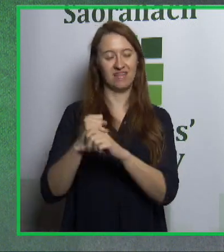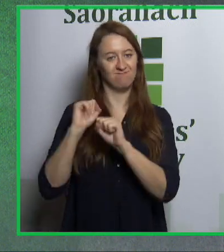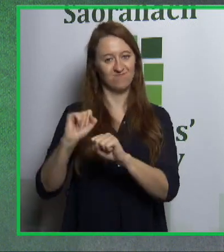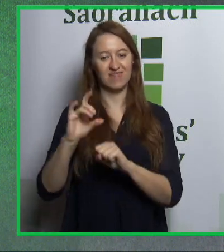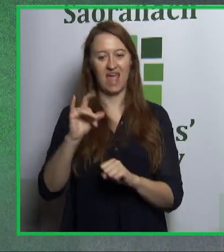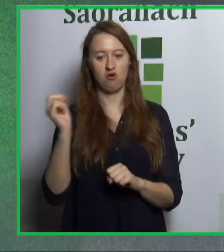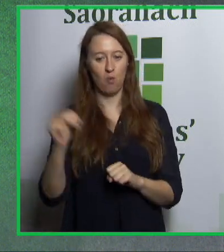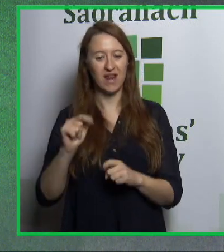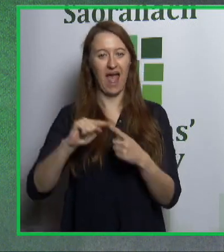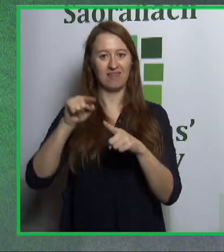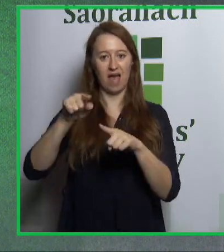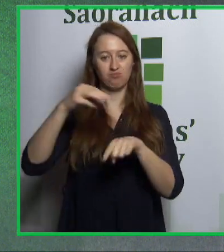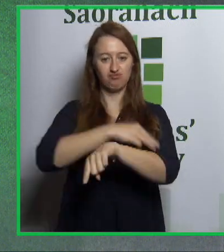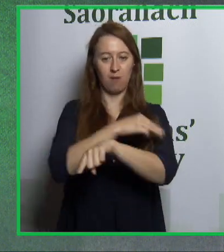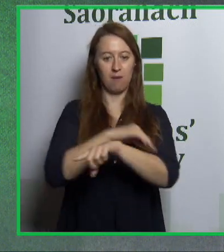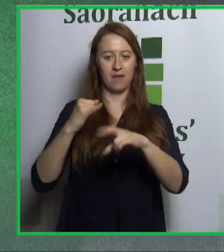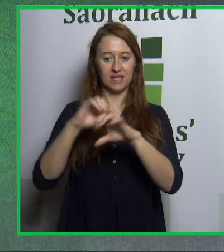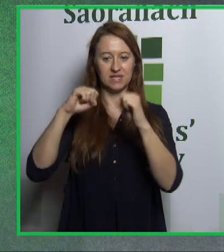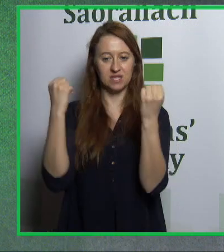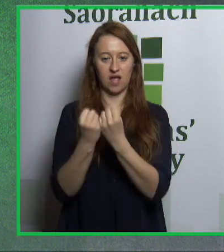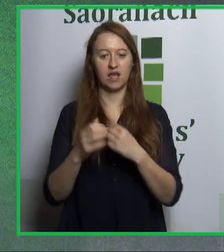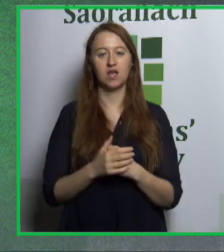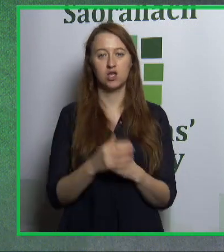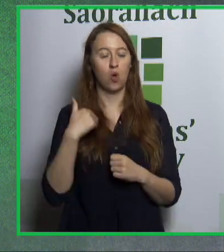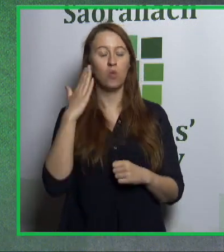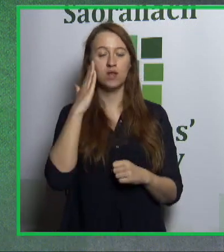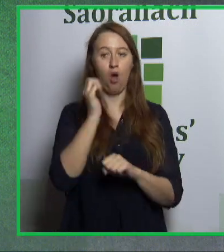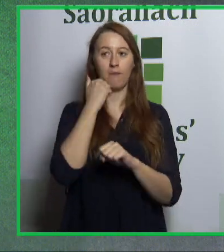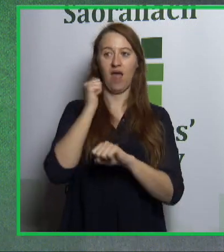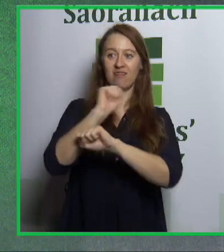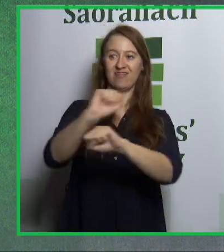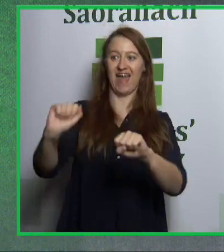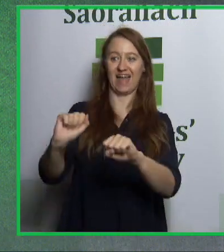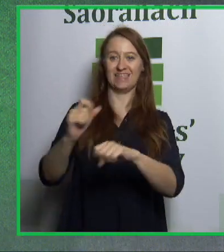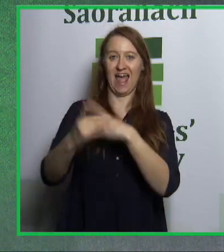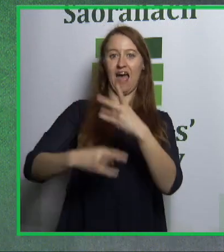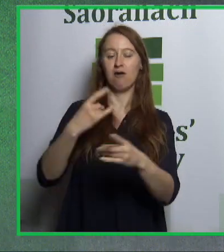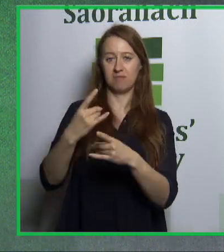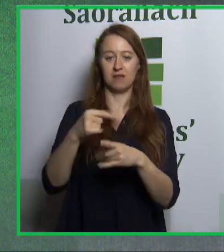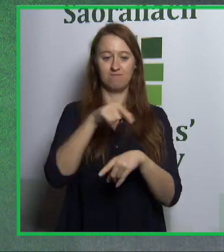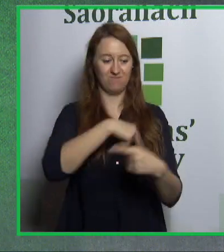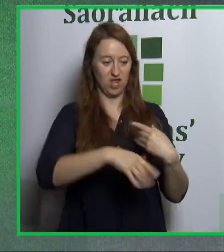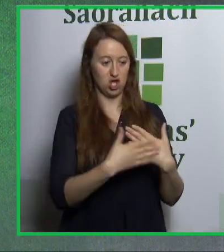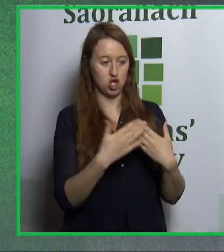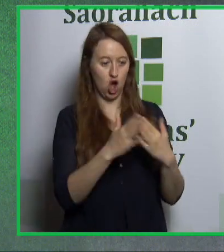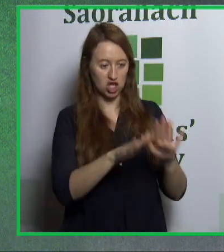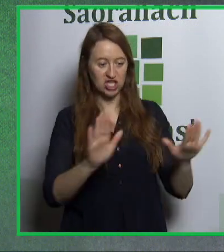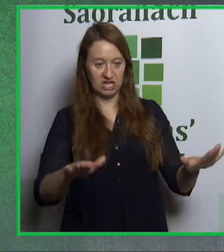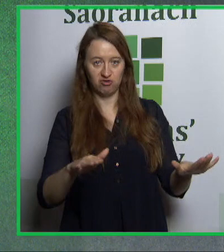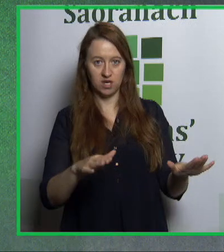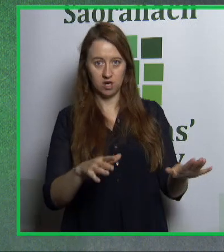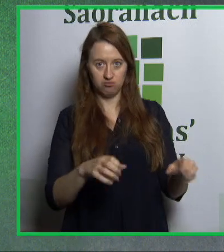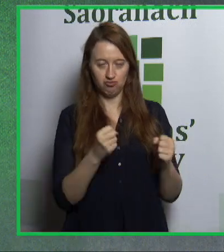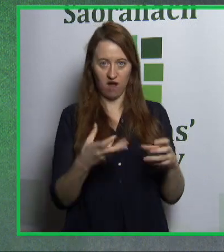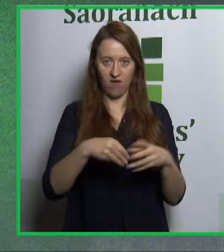we got involved with, the younger kids got involved with running drugs from one part of the flats to the other part of the flat. So